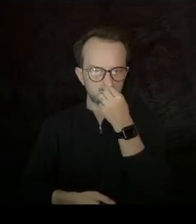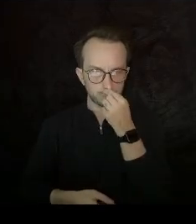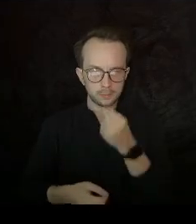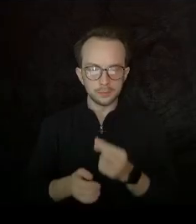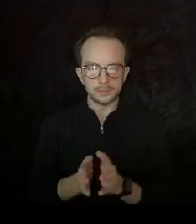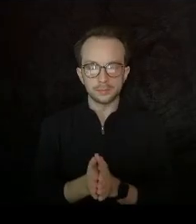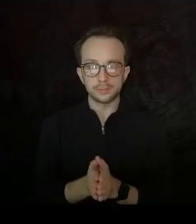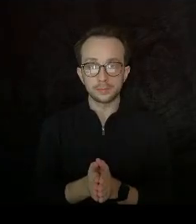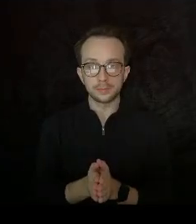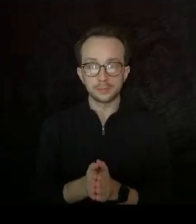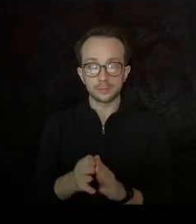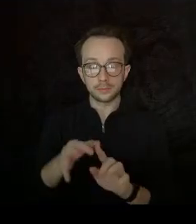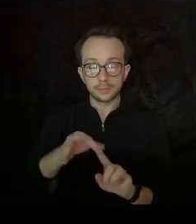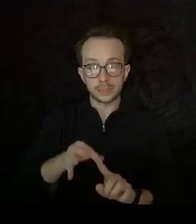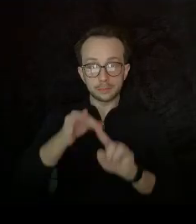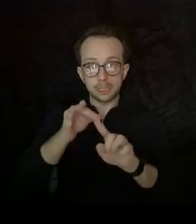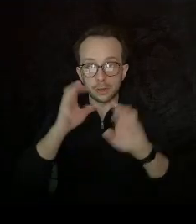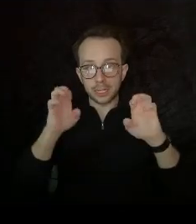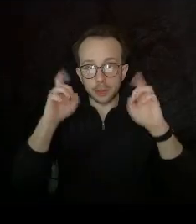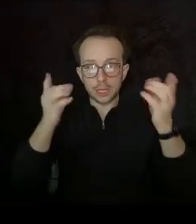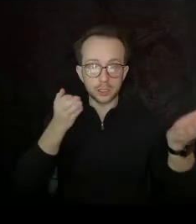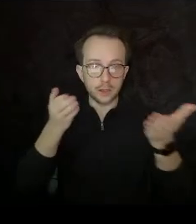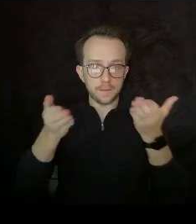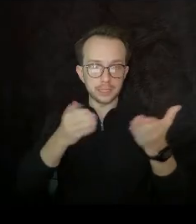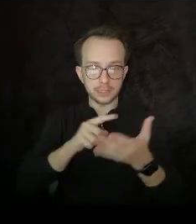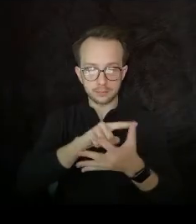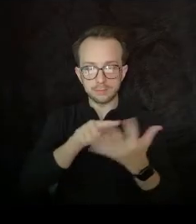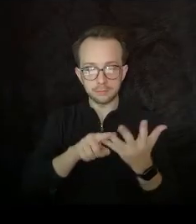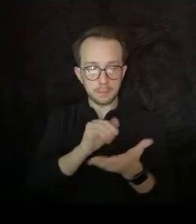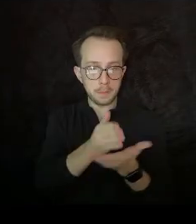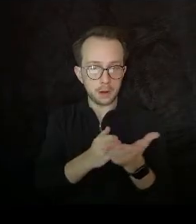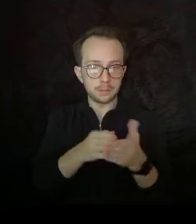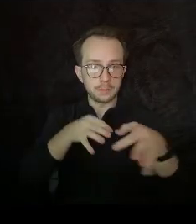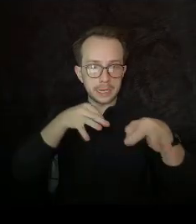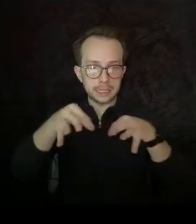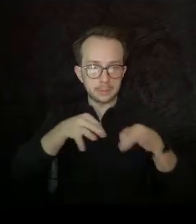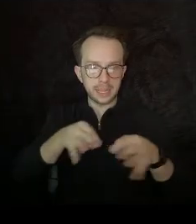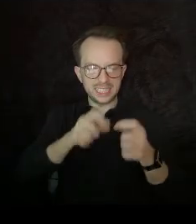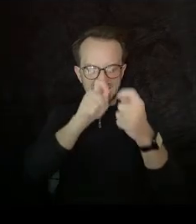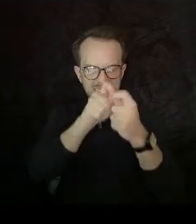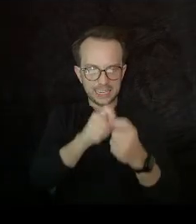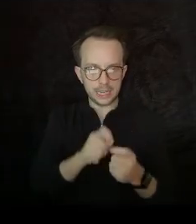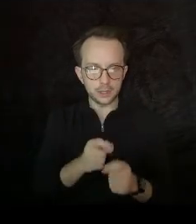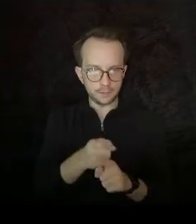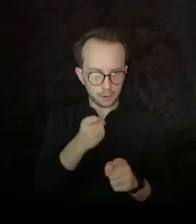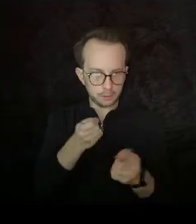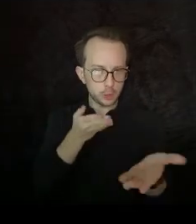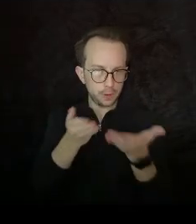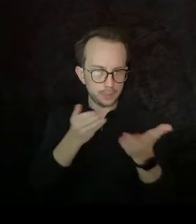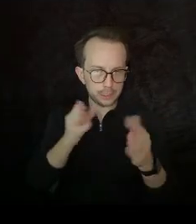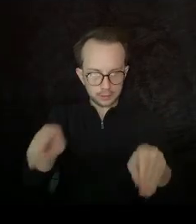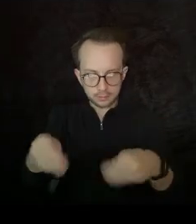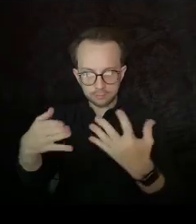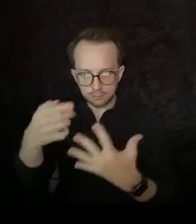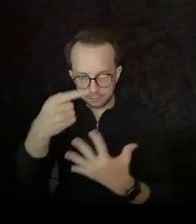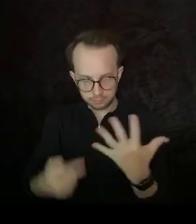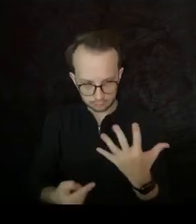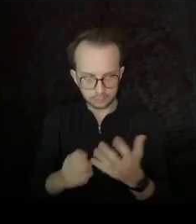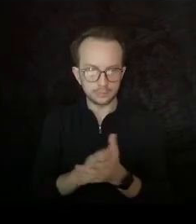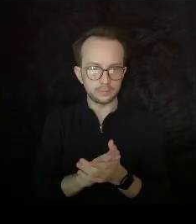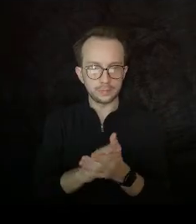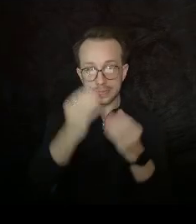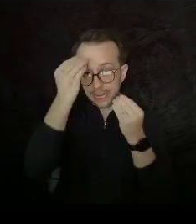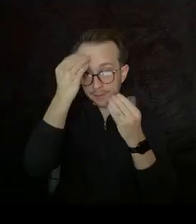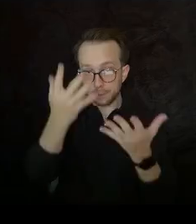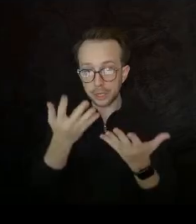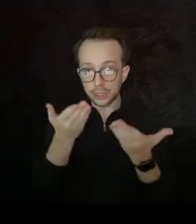Special Education Services explains the details of the services provided to your child. The information in this section